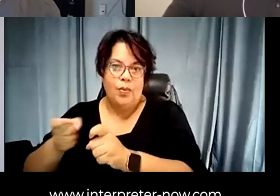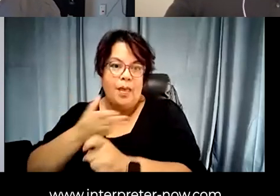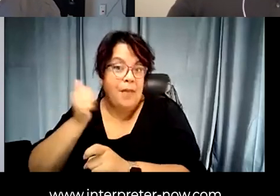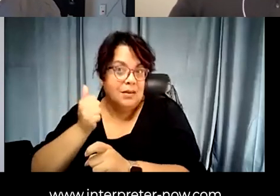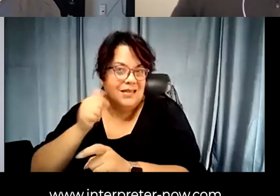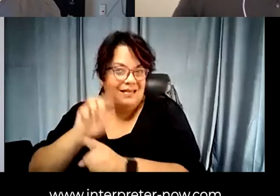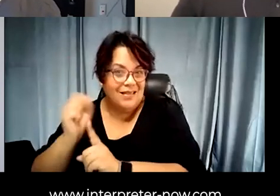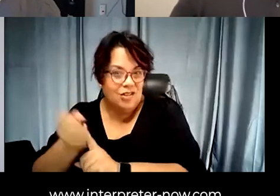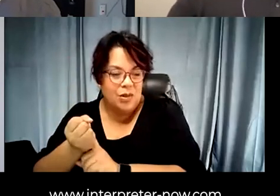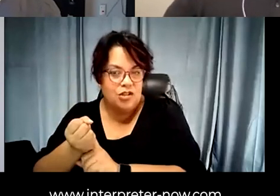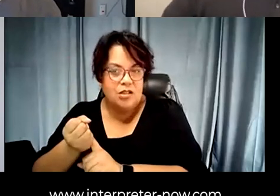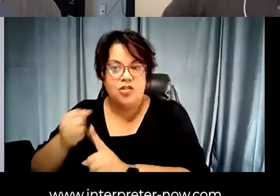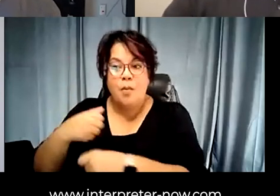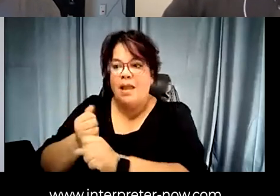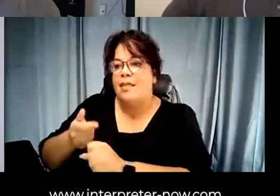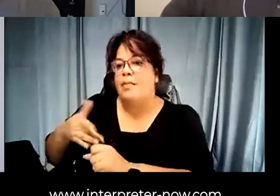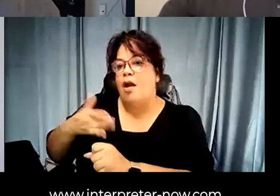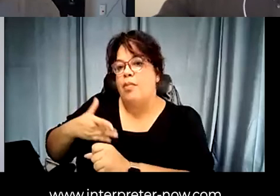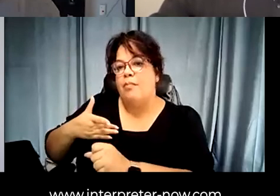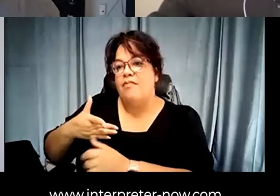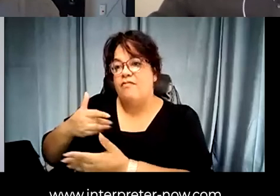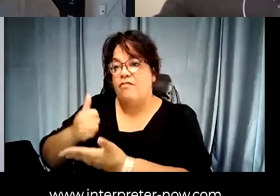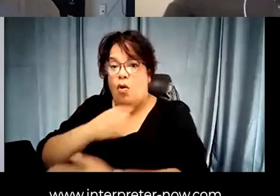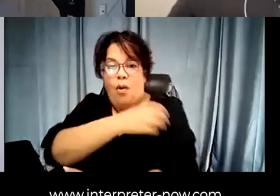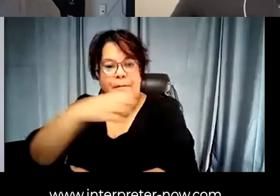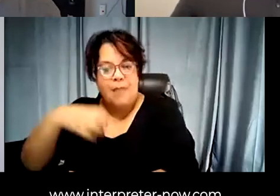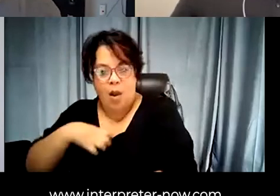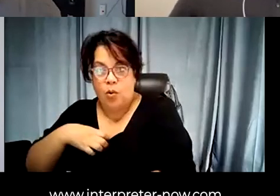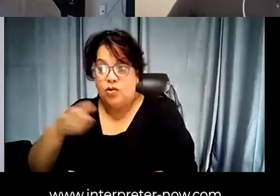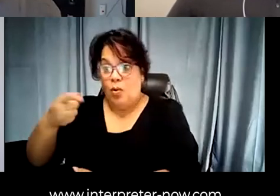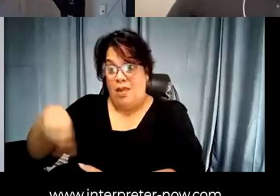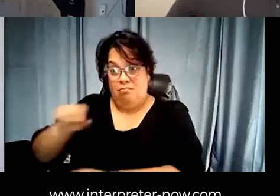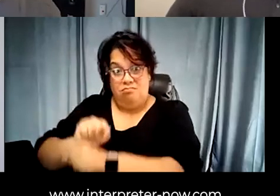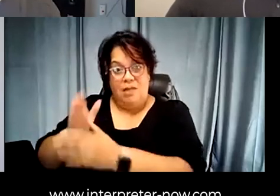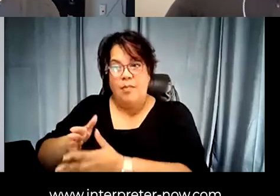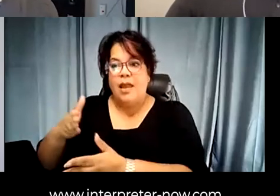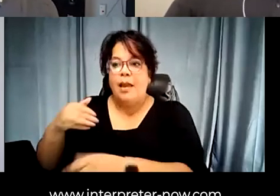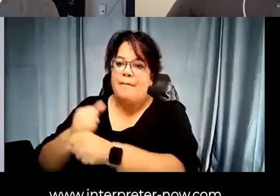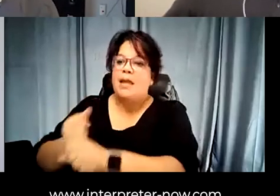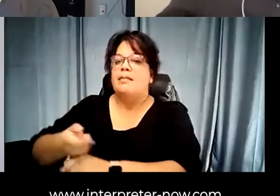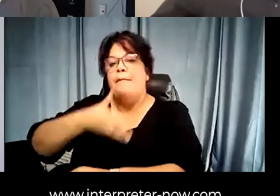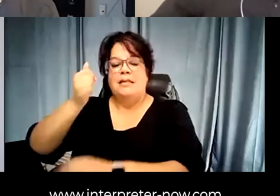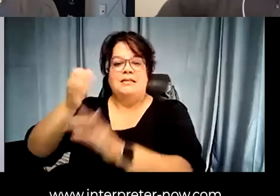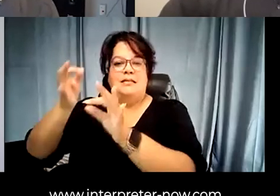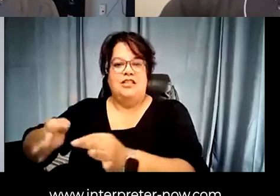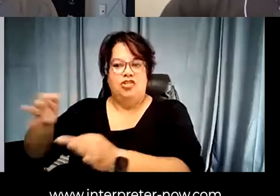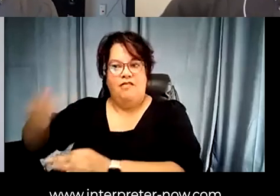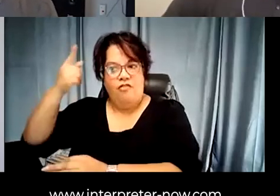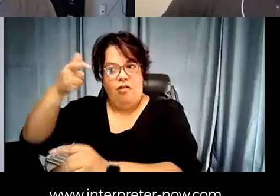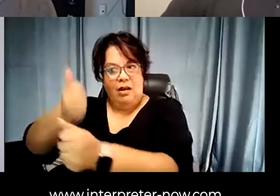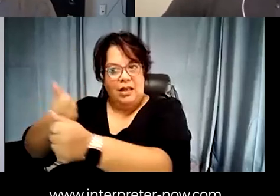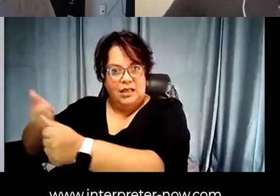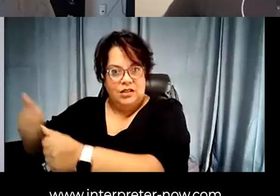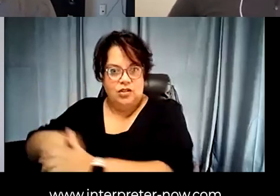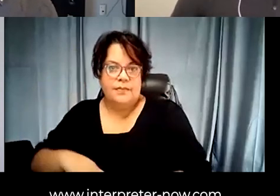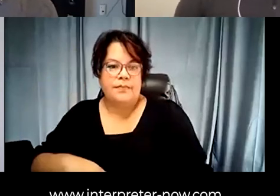is to help people feel empowered so that they can make the best decisions possible You know, to your point, you know, you may not know exactly